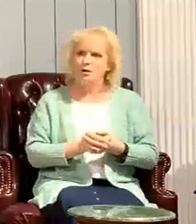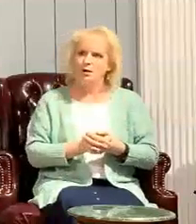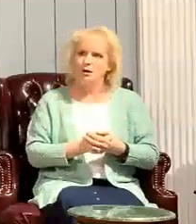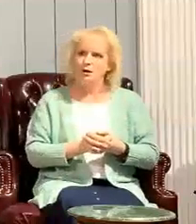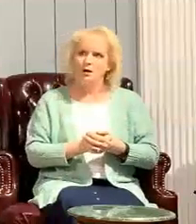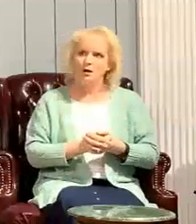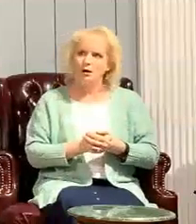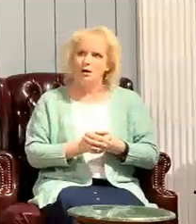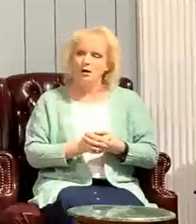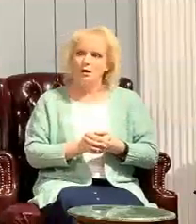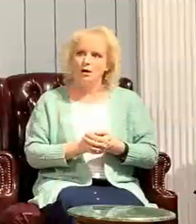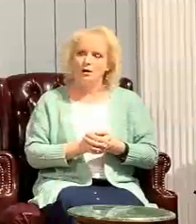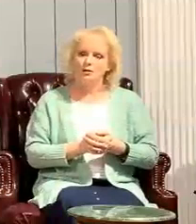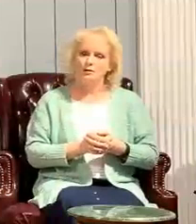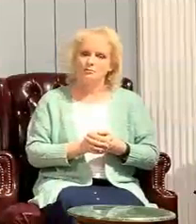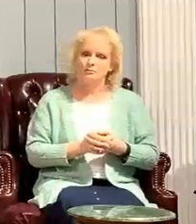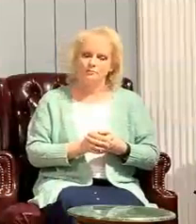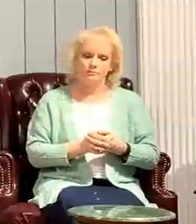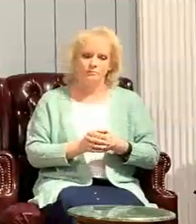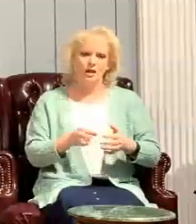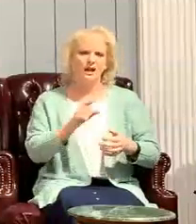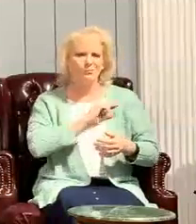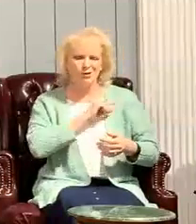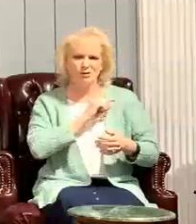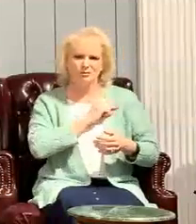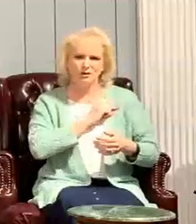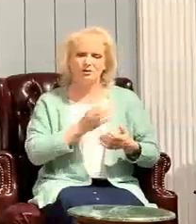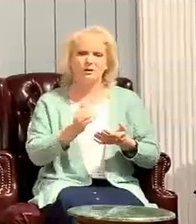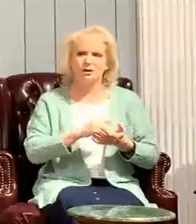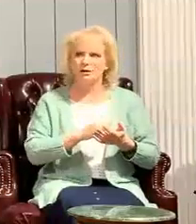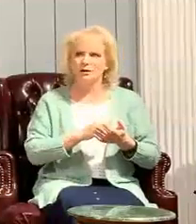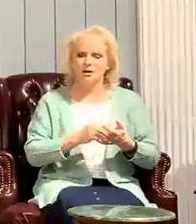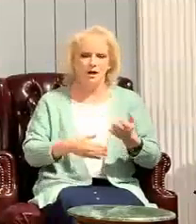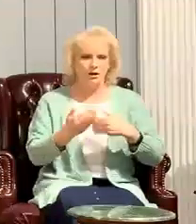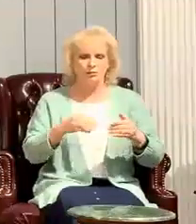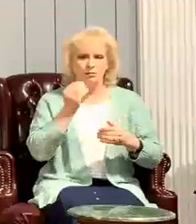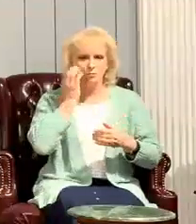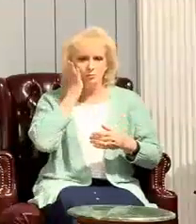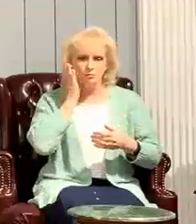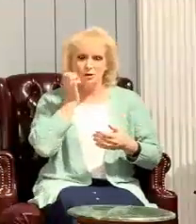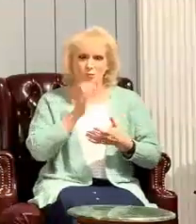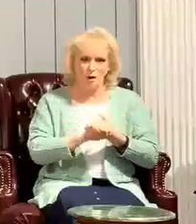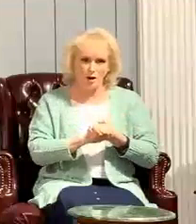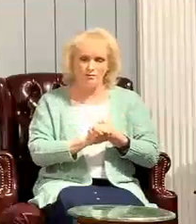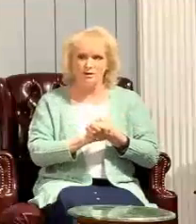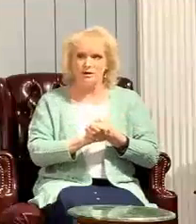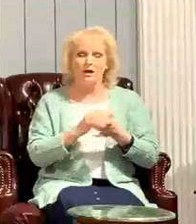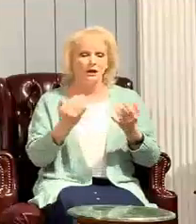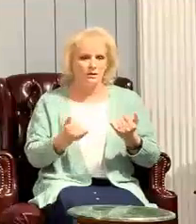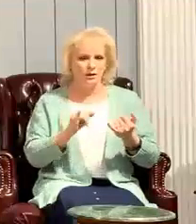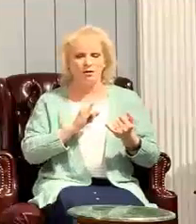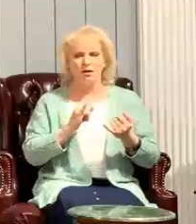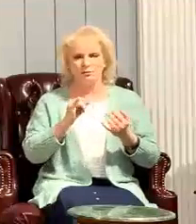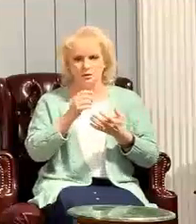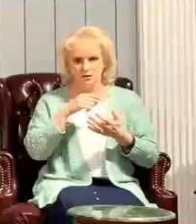get this thing one day, and I get under conviction, and I get a hold of Anita. I come home to Anita, and now I'm going to have to tell her that